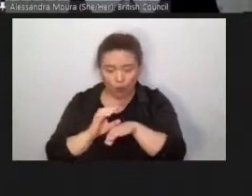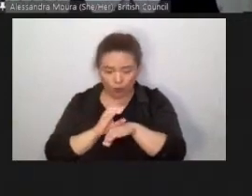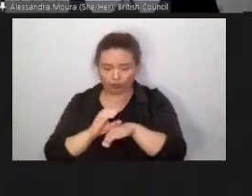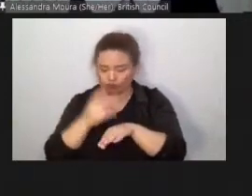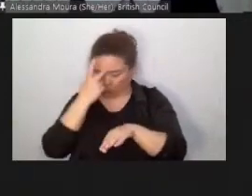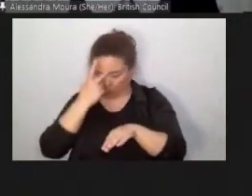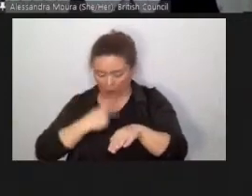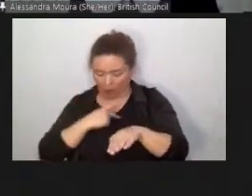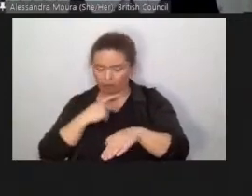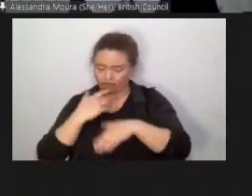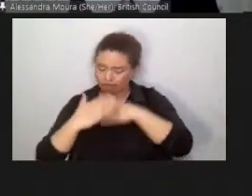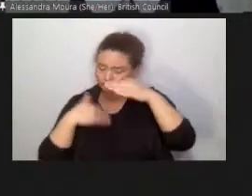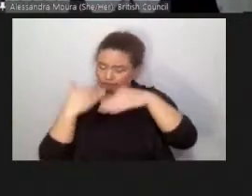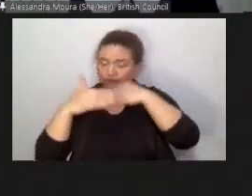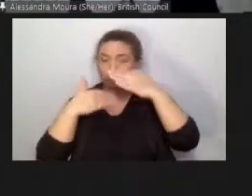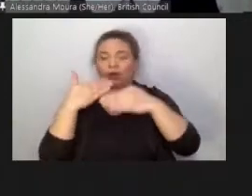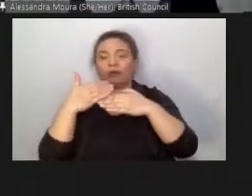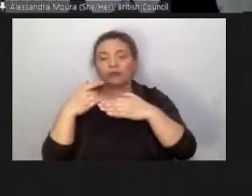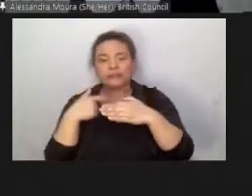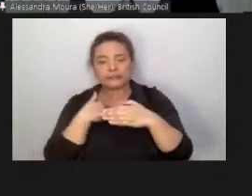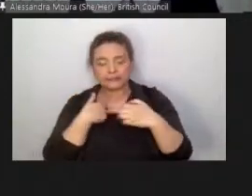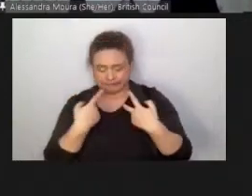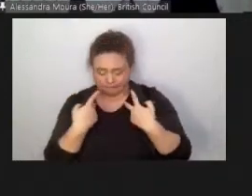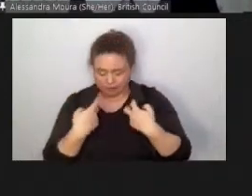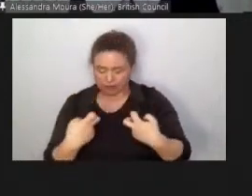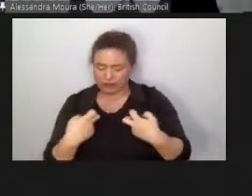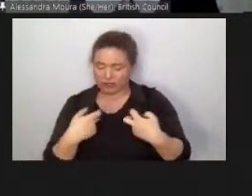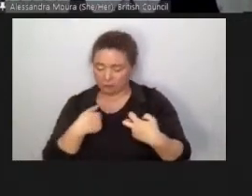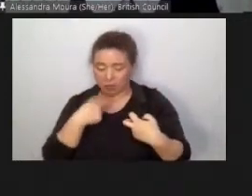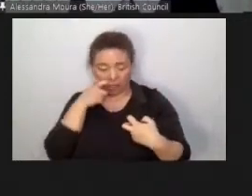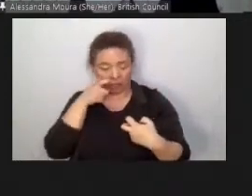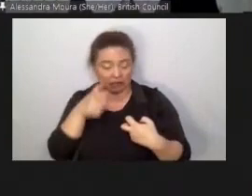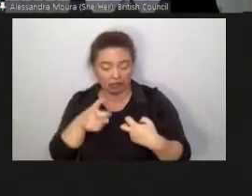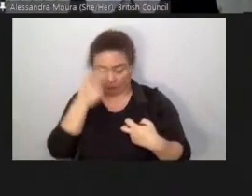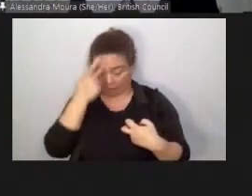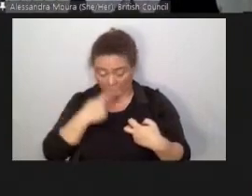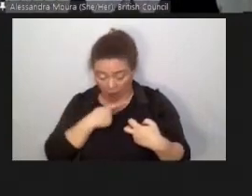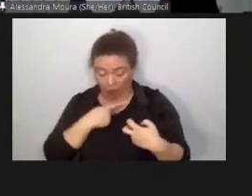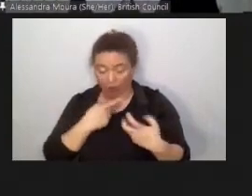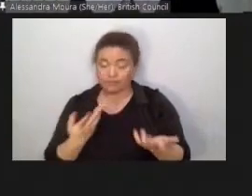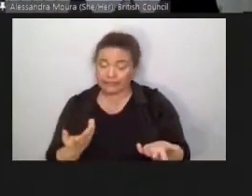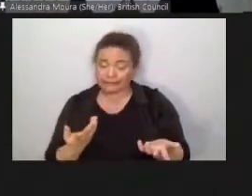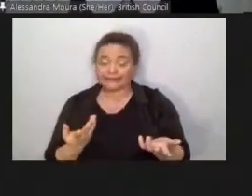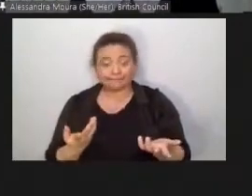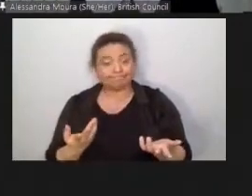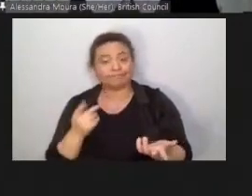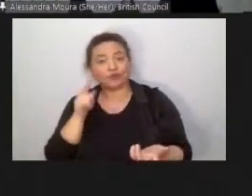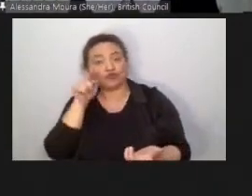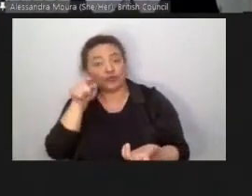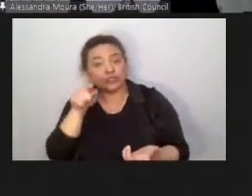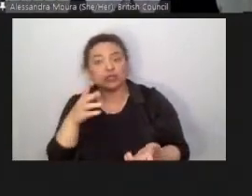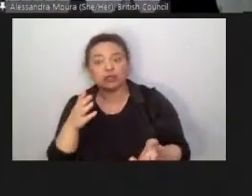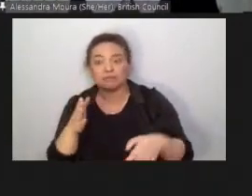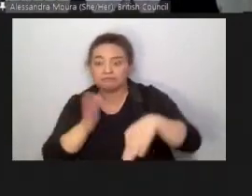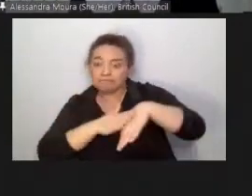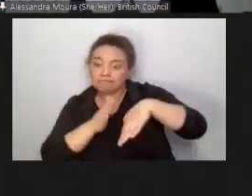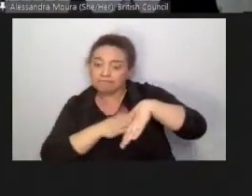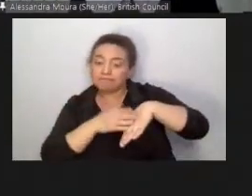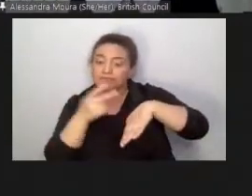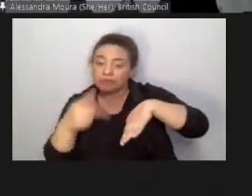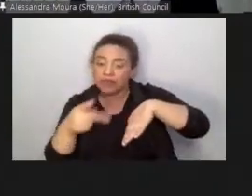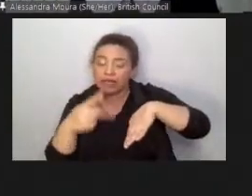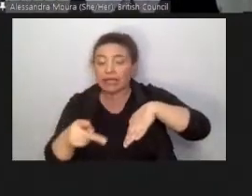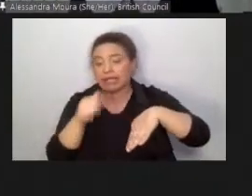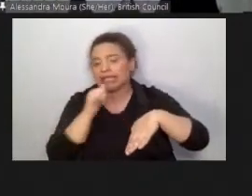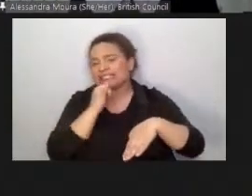particularly interested in, perhaps you're teaching a group of teenagers and there's a particular difficulty in